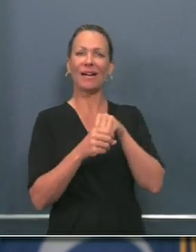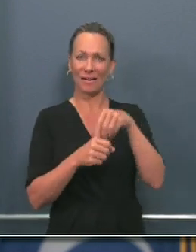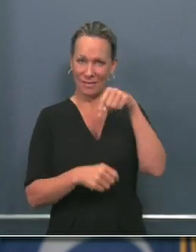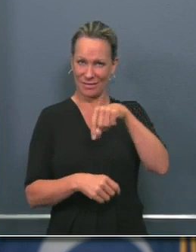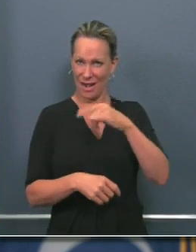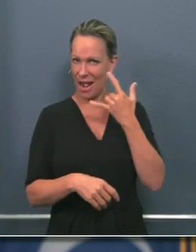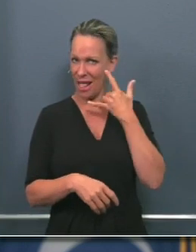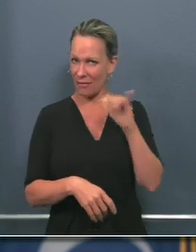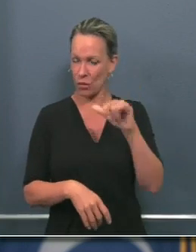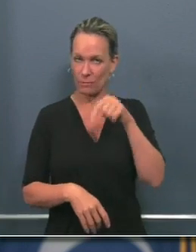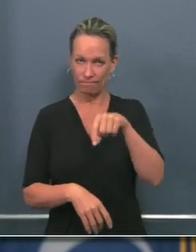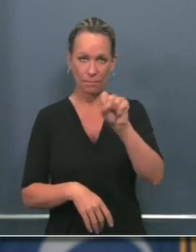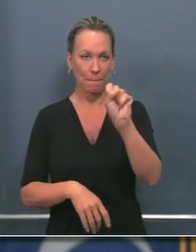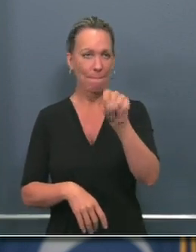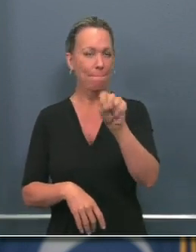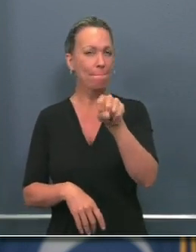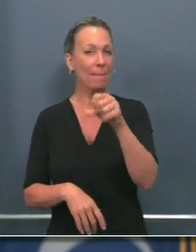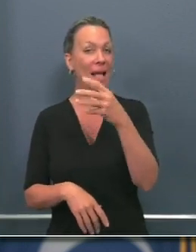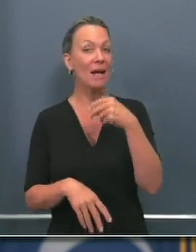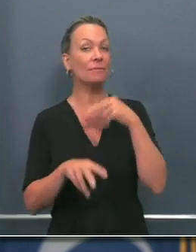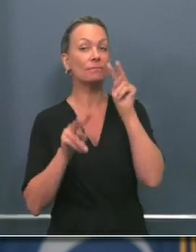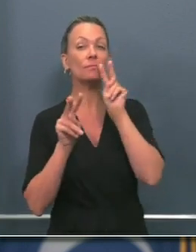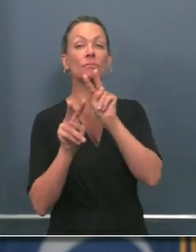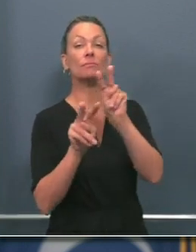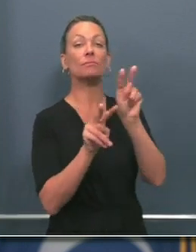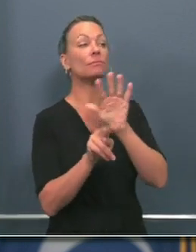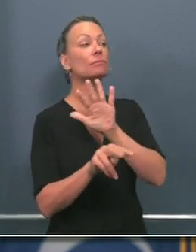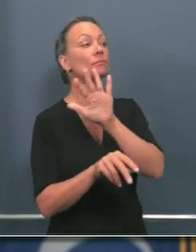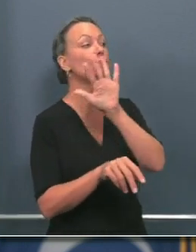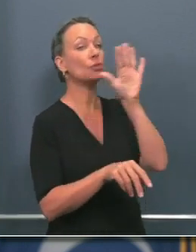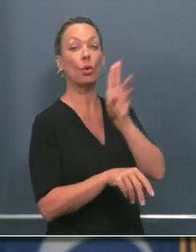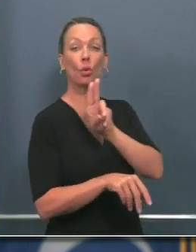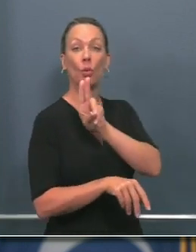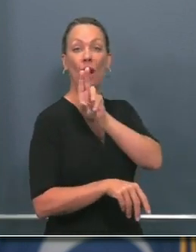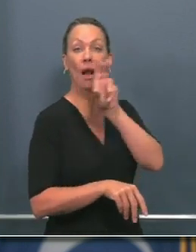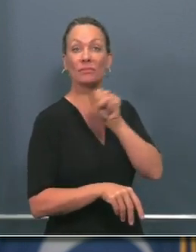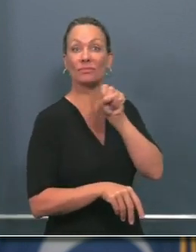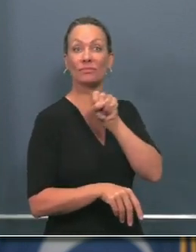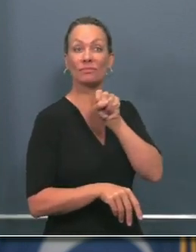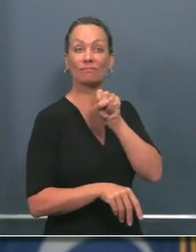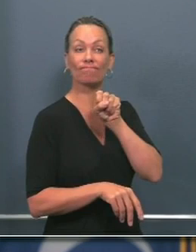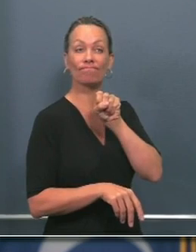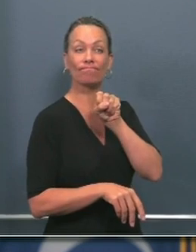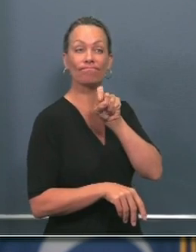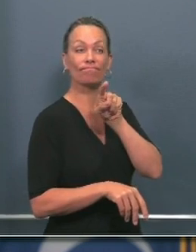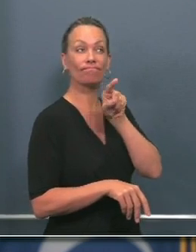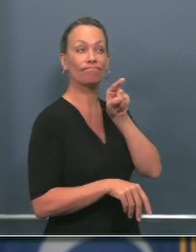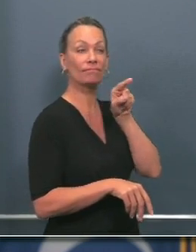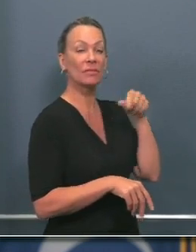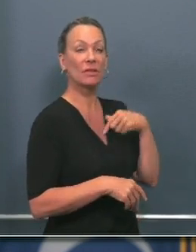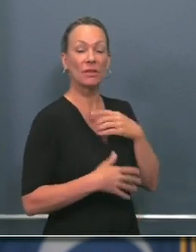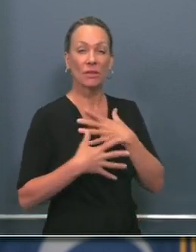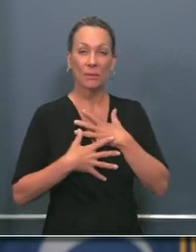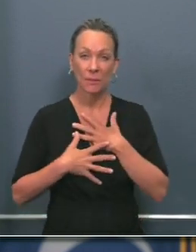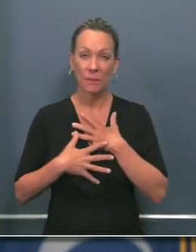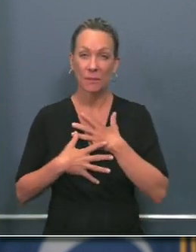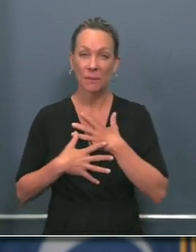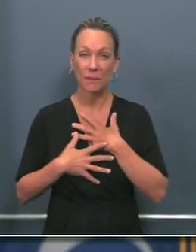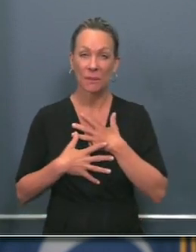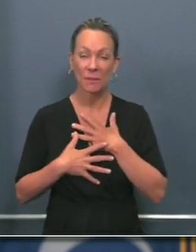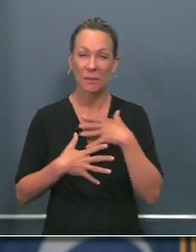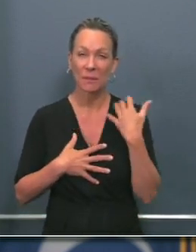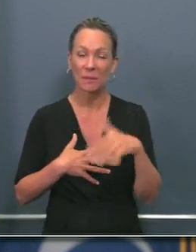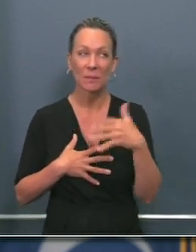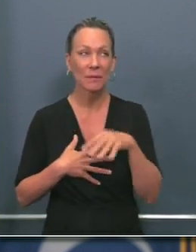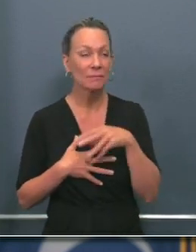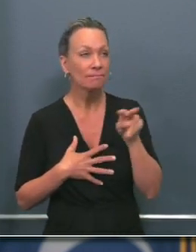screen. We're experiencing things in our own lives that further the cause of vigilance and that require even more of each